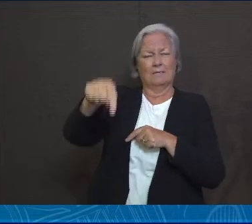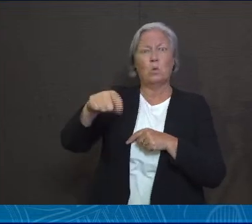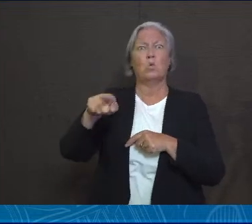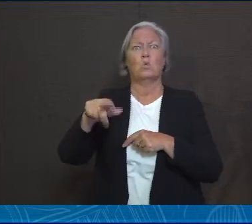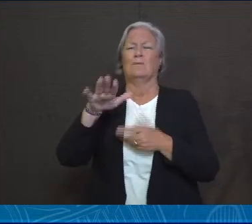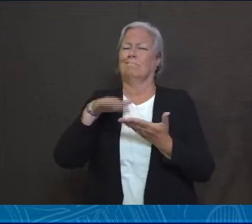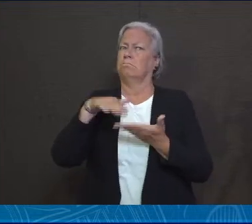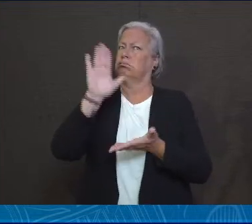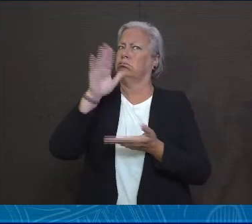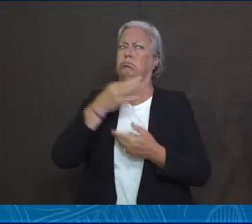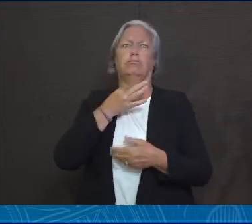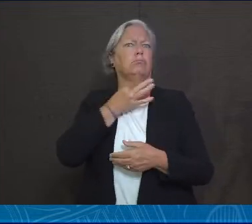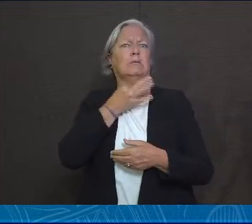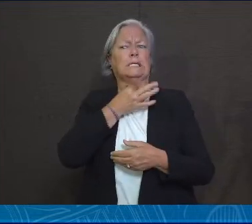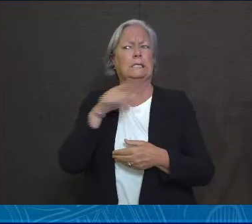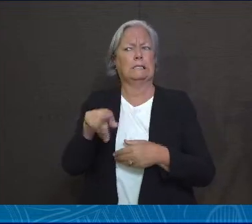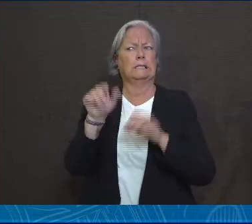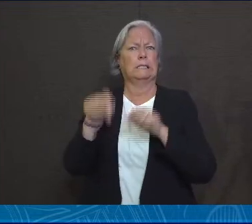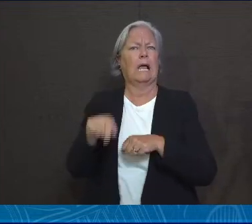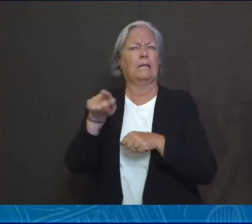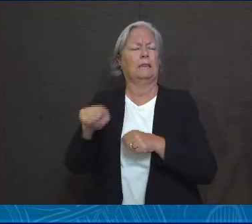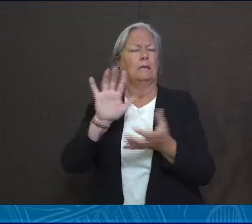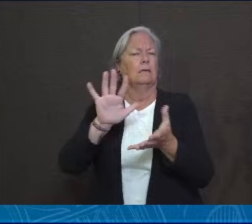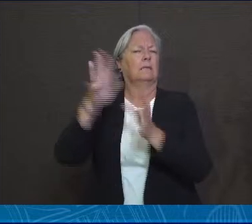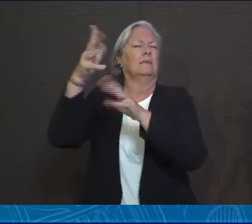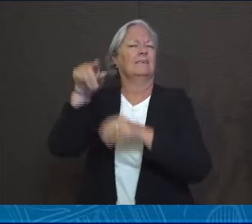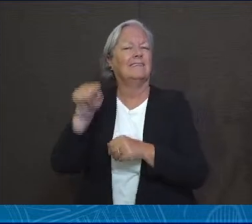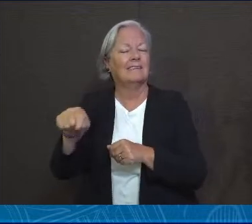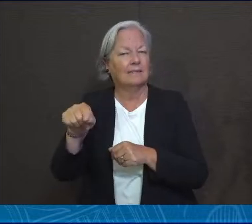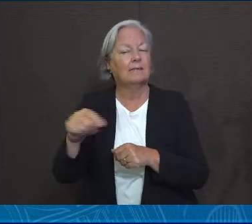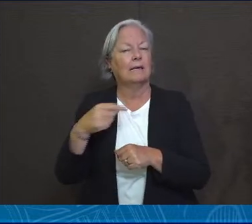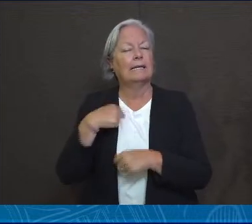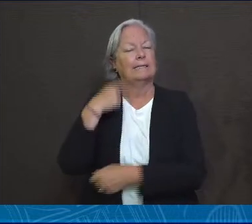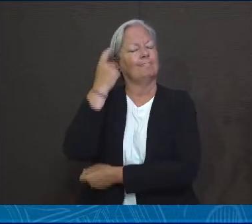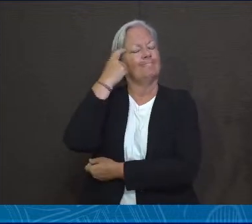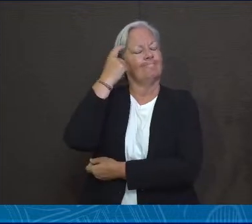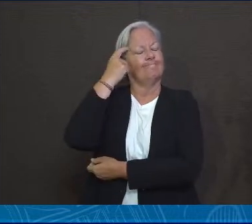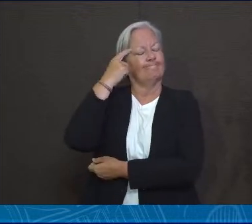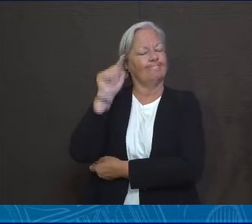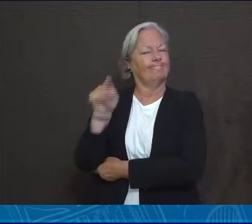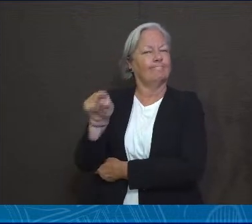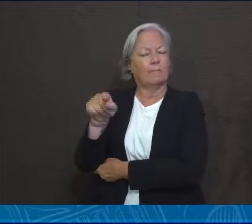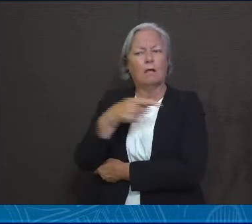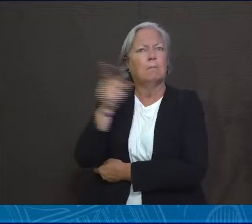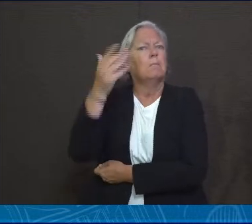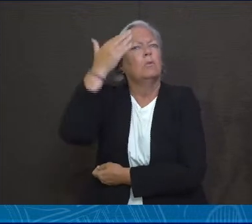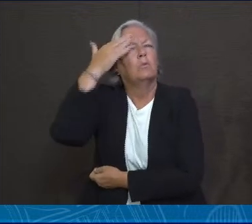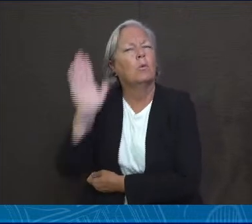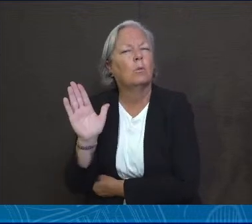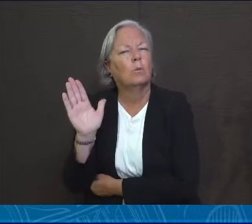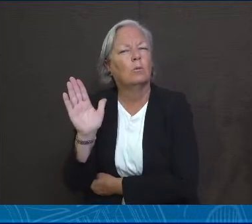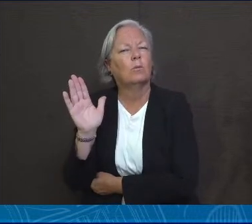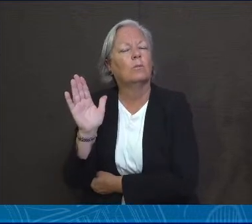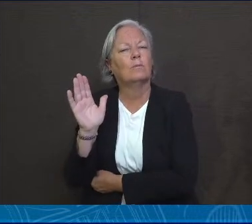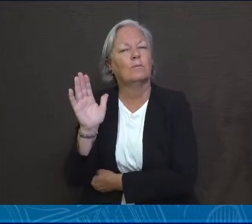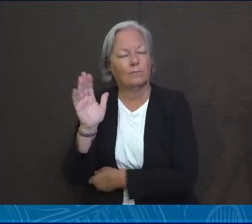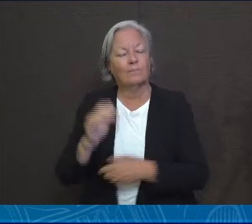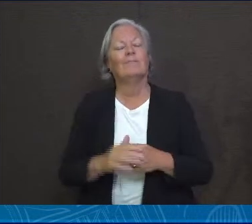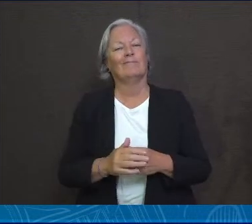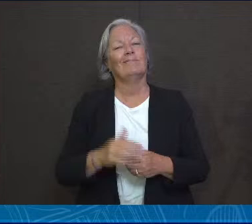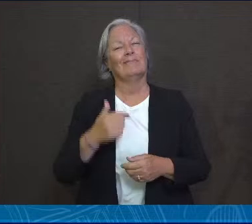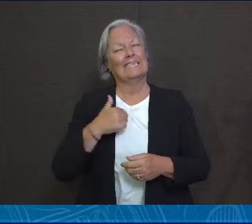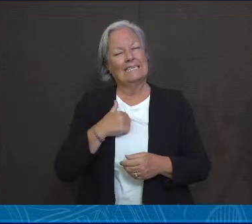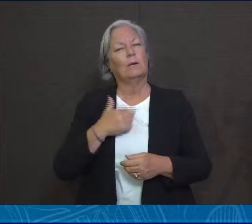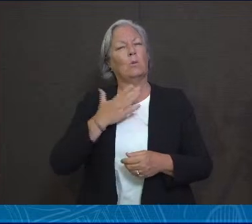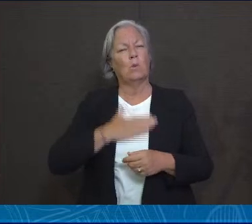risk. So that's something that we need to remain conscious of. But mitigating strategies are important for us to be